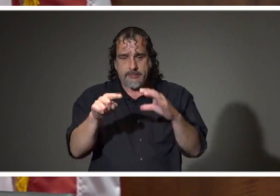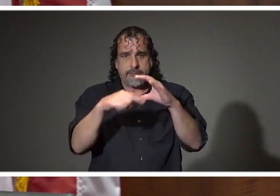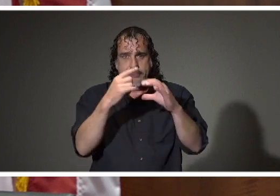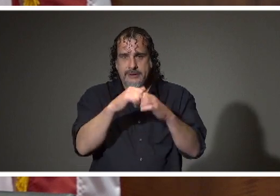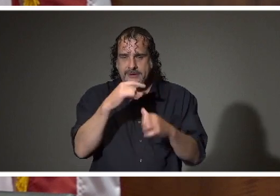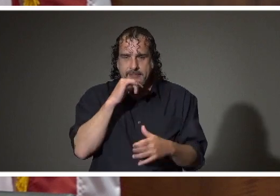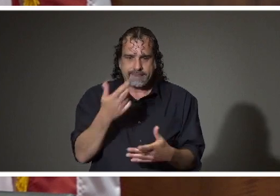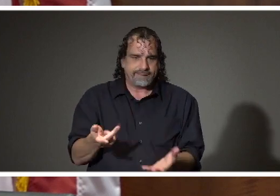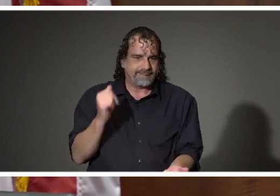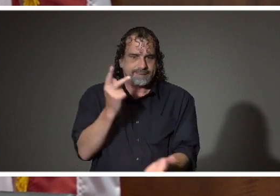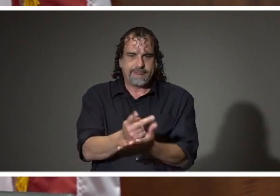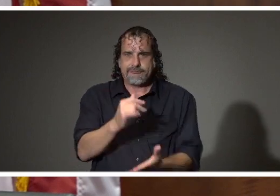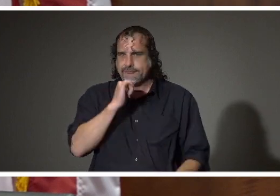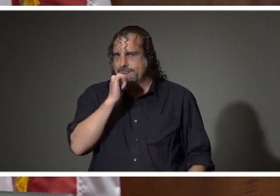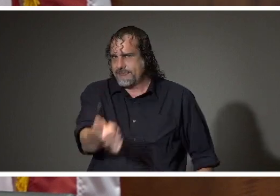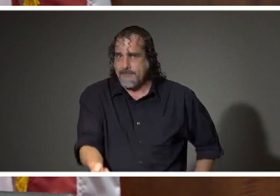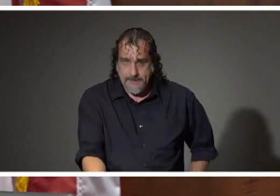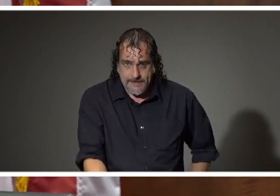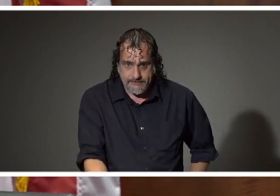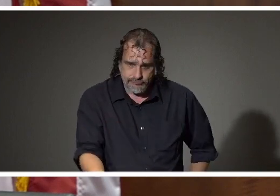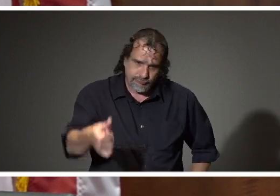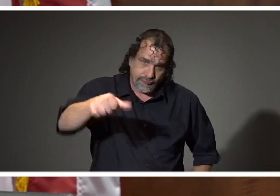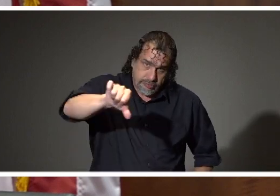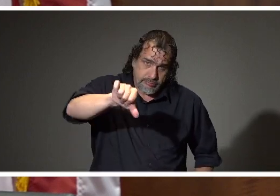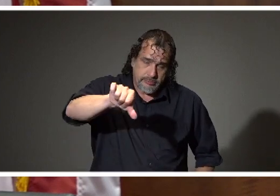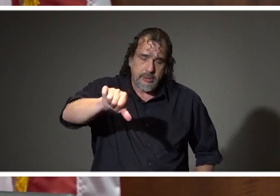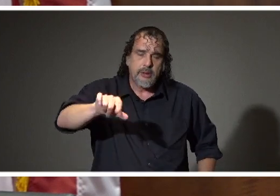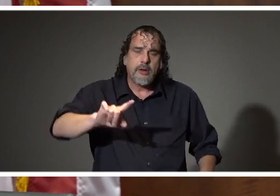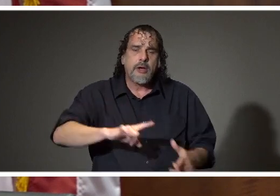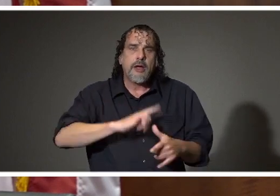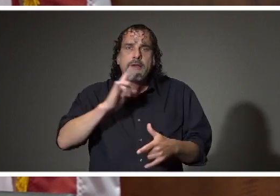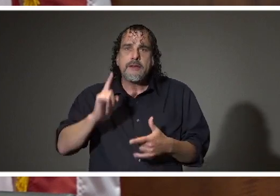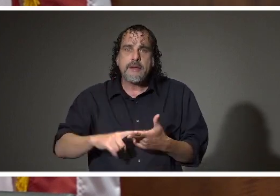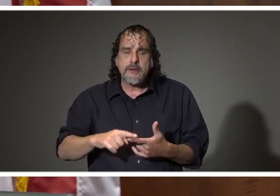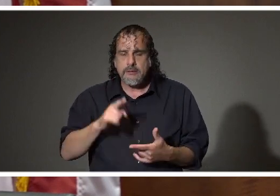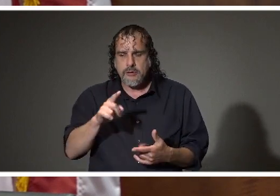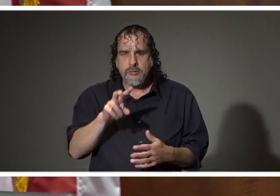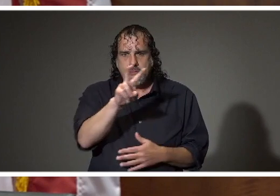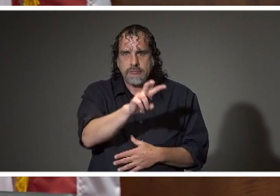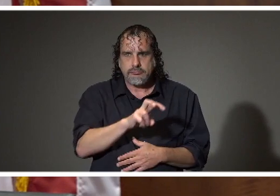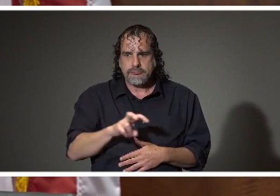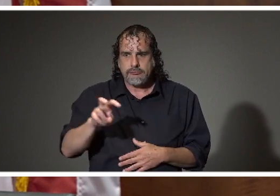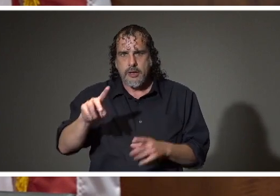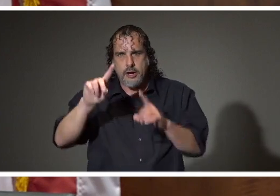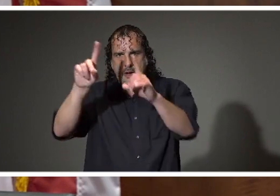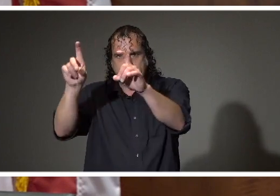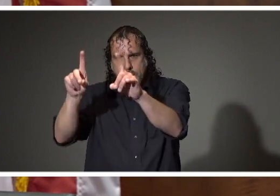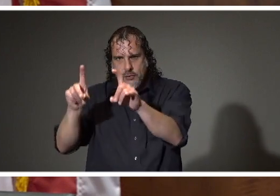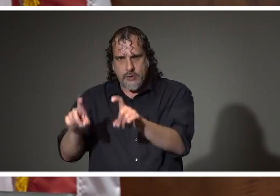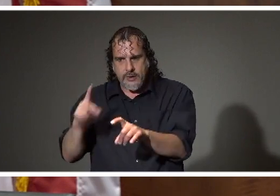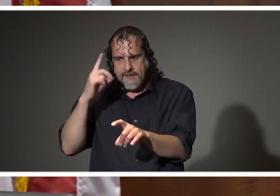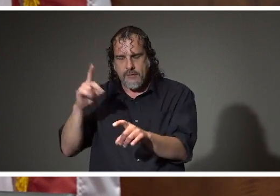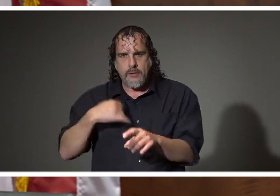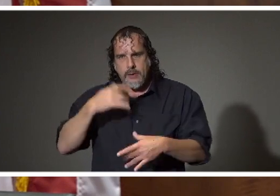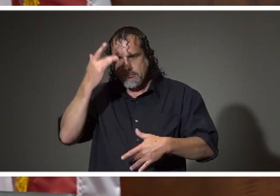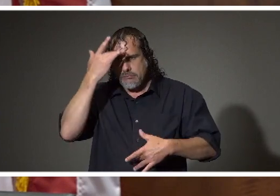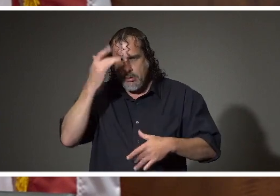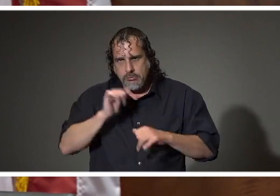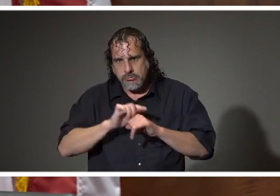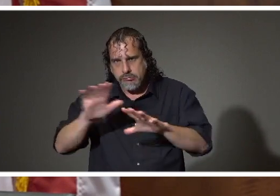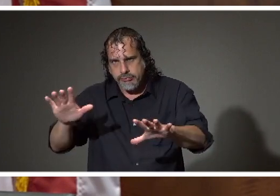do not qualify for that. It will then get you to the questions for the pandemic